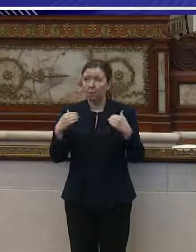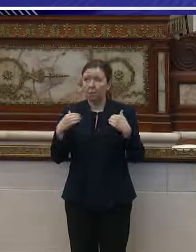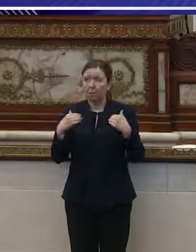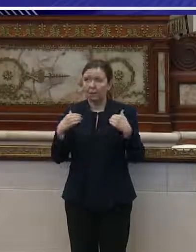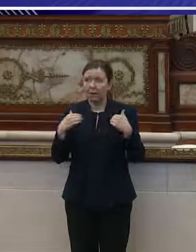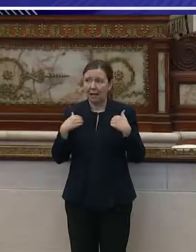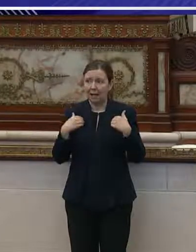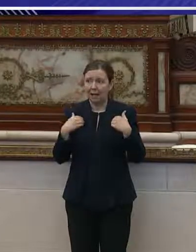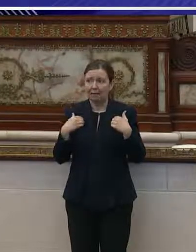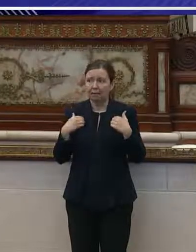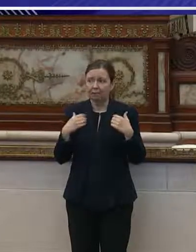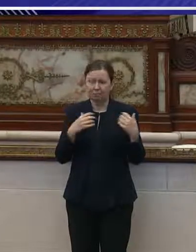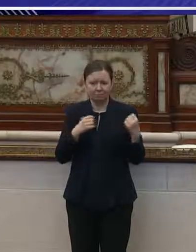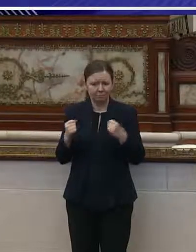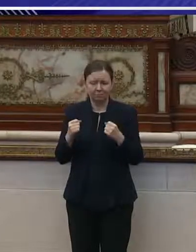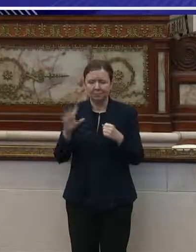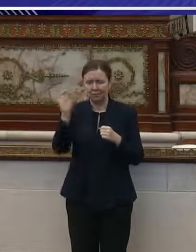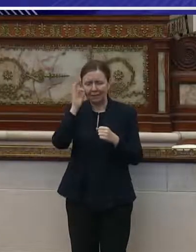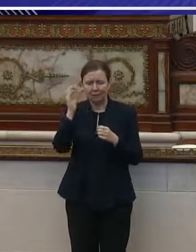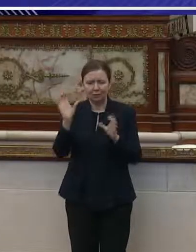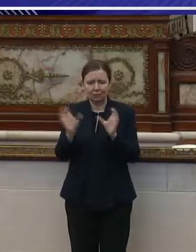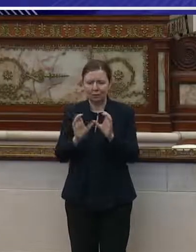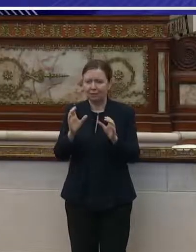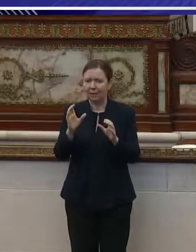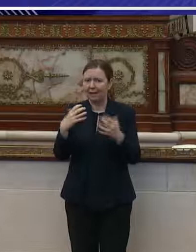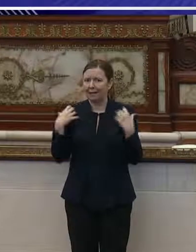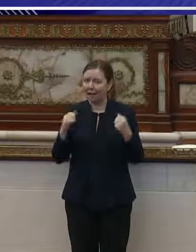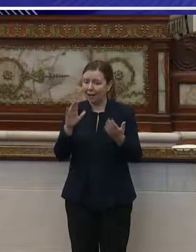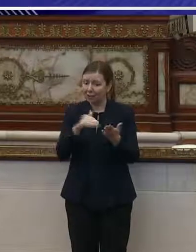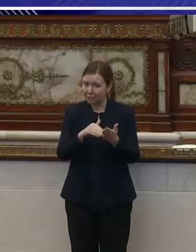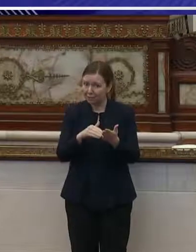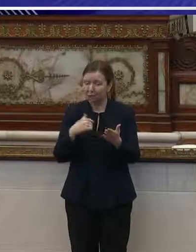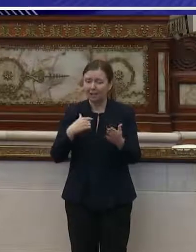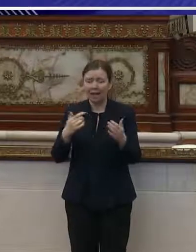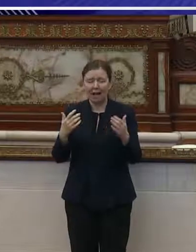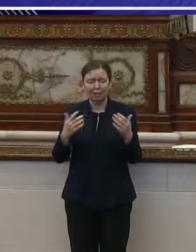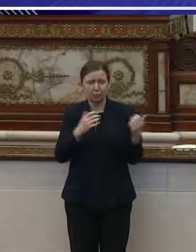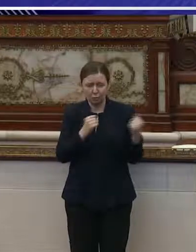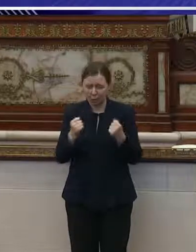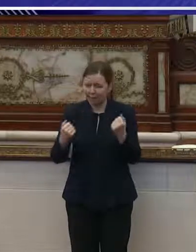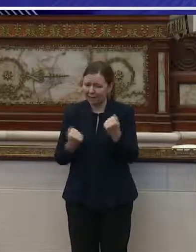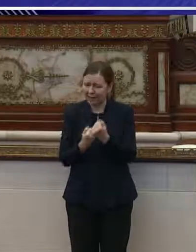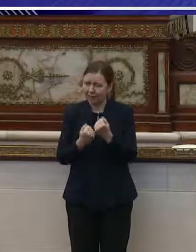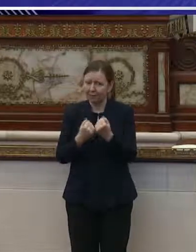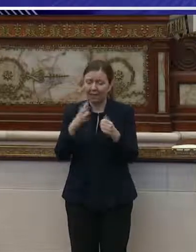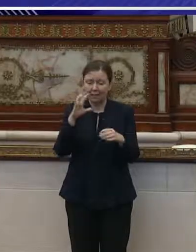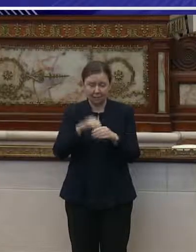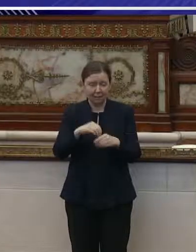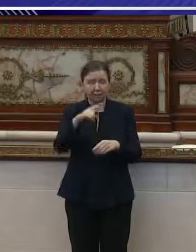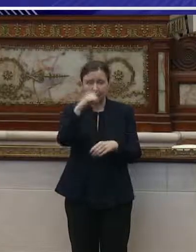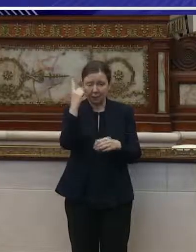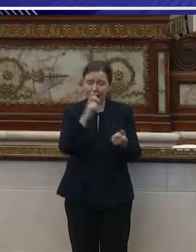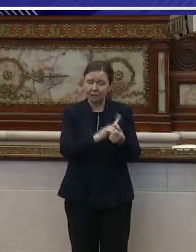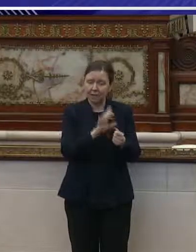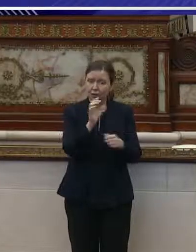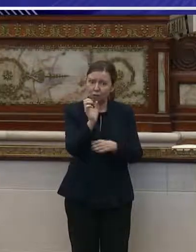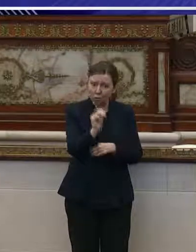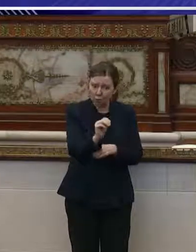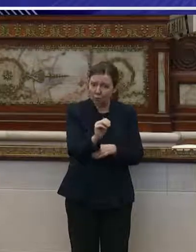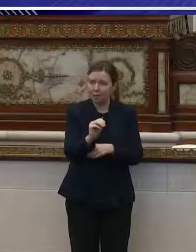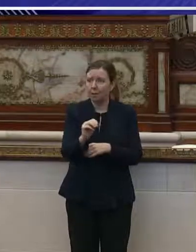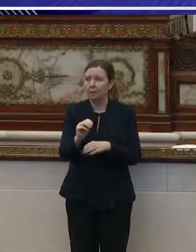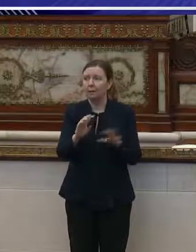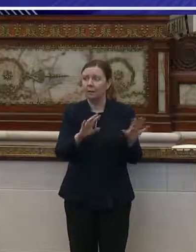Ed-to-Med City, robust federally certified health centers. I strongly advocated, in addition to the Black Doctors Consortium, Esperanza